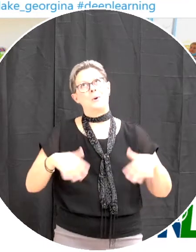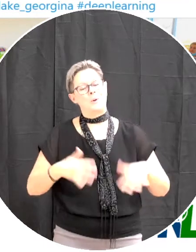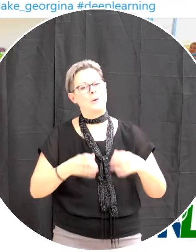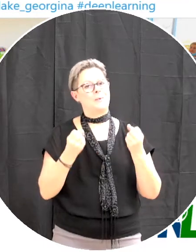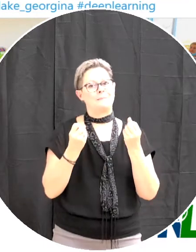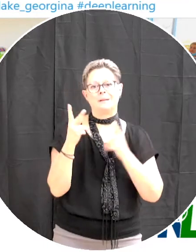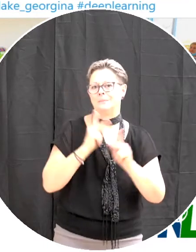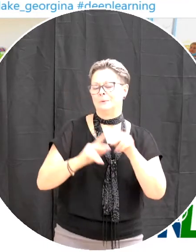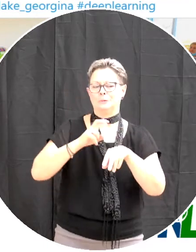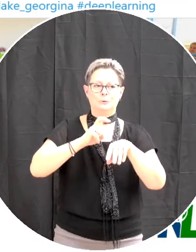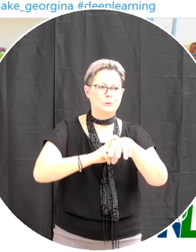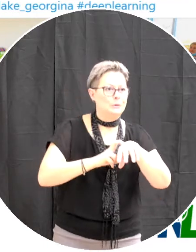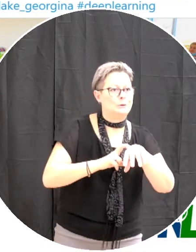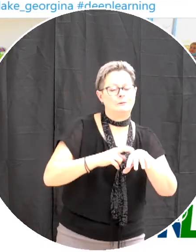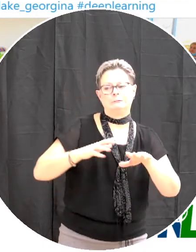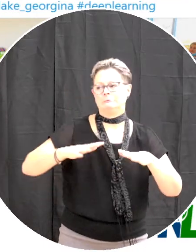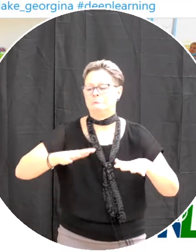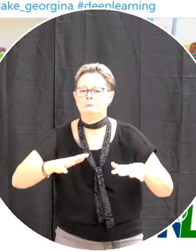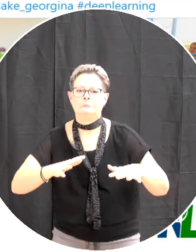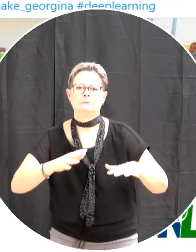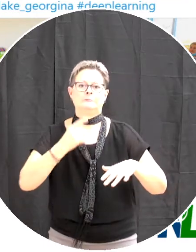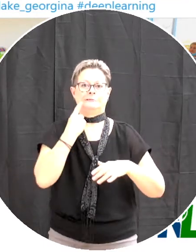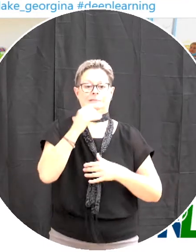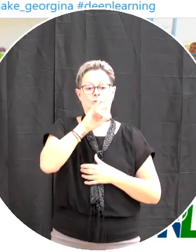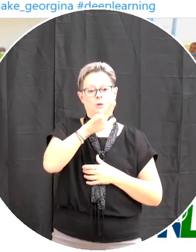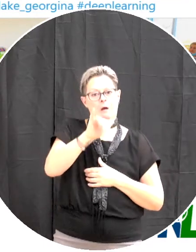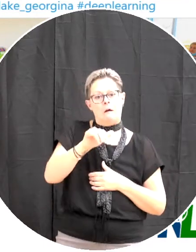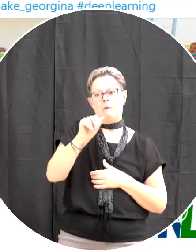up into July and August of this year.